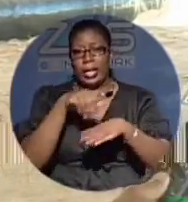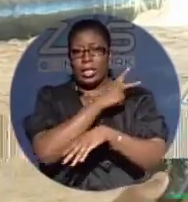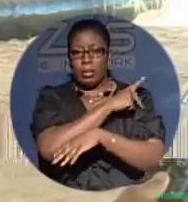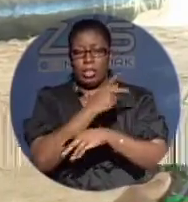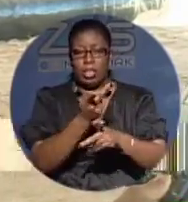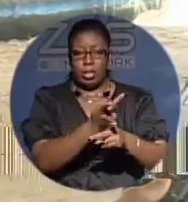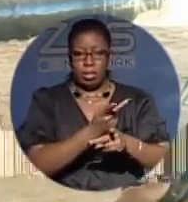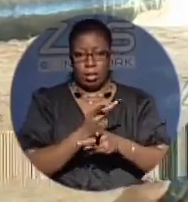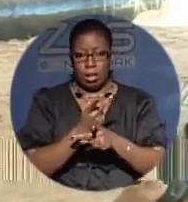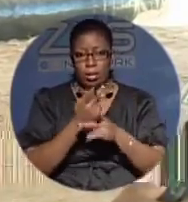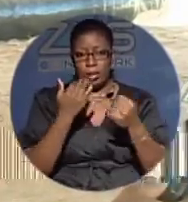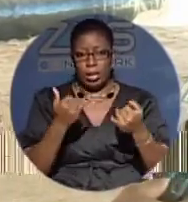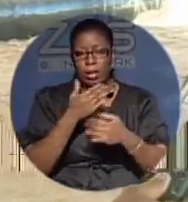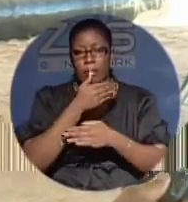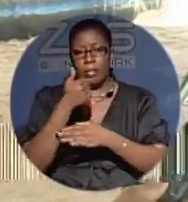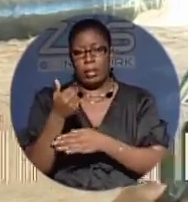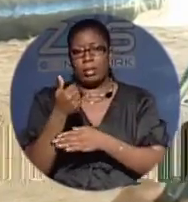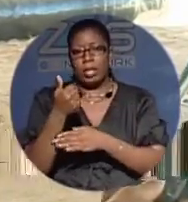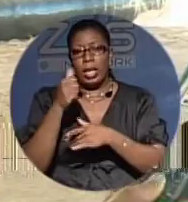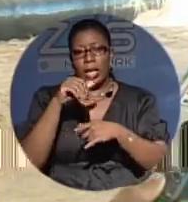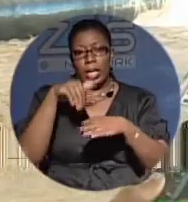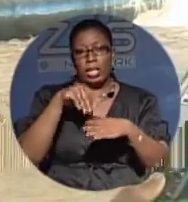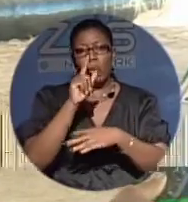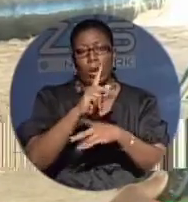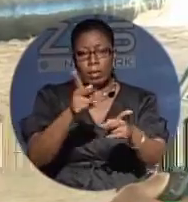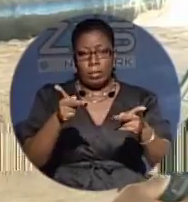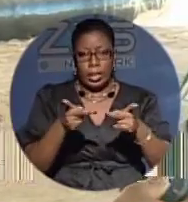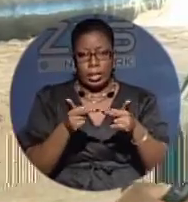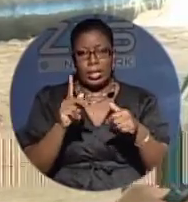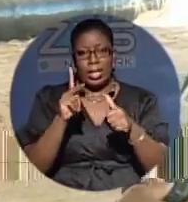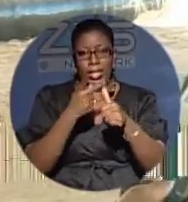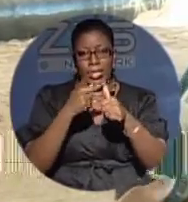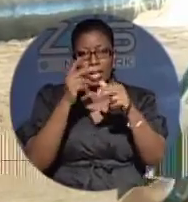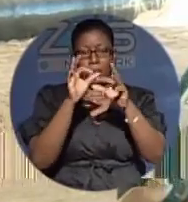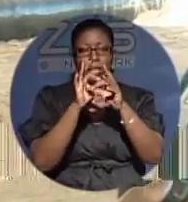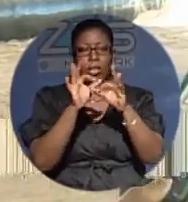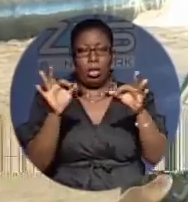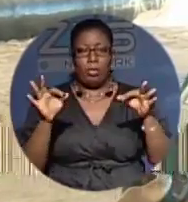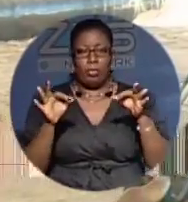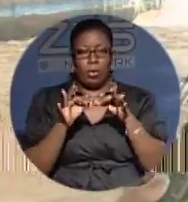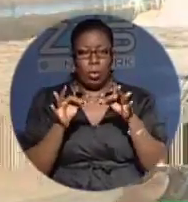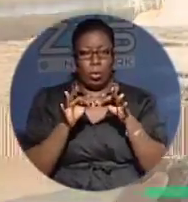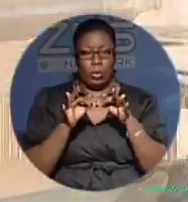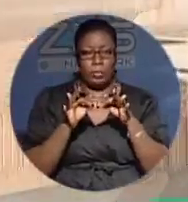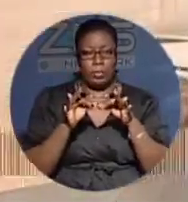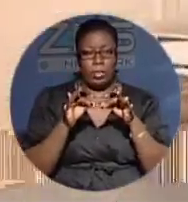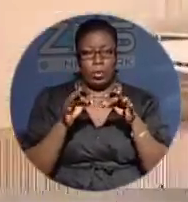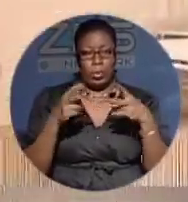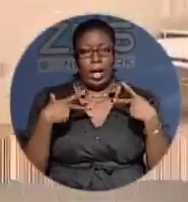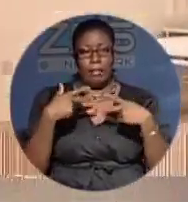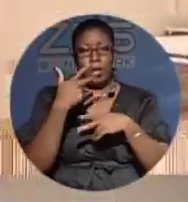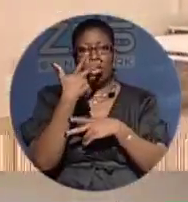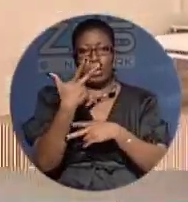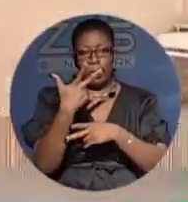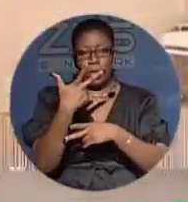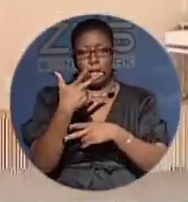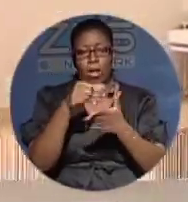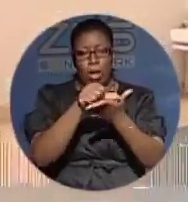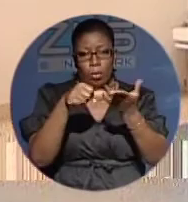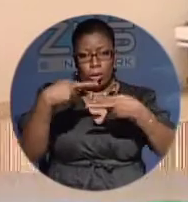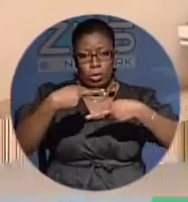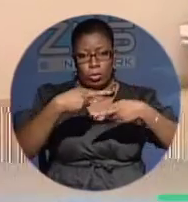for greater efficiency all in one place. The second floor is new operating theaters. We presently have 3 theaters that were built